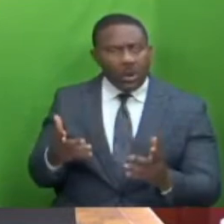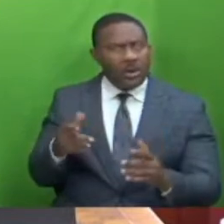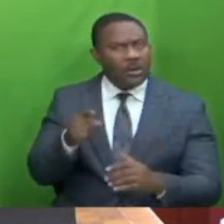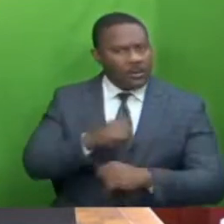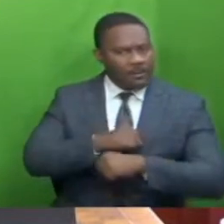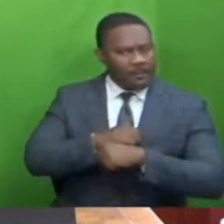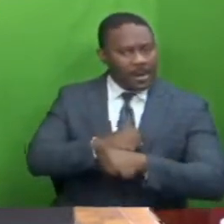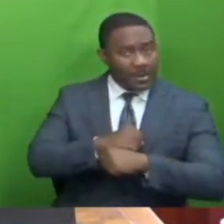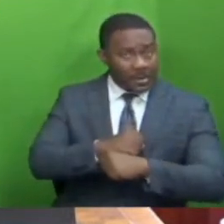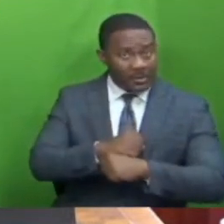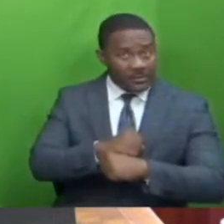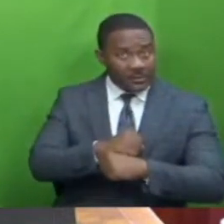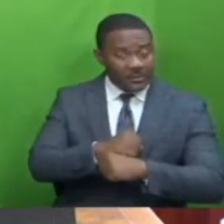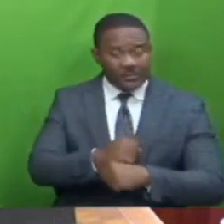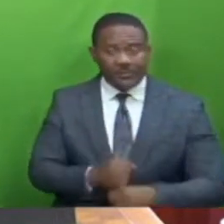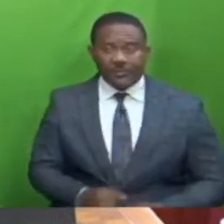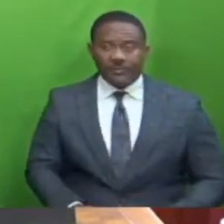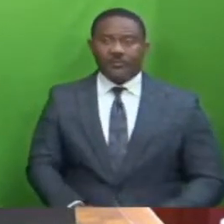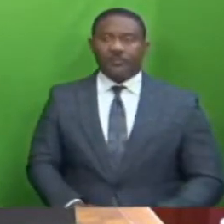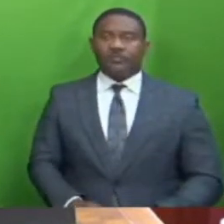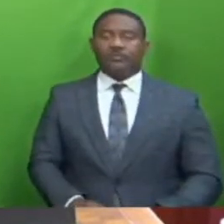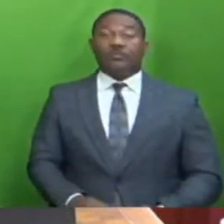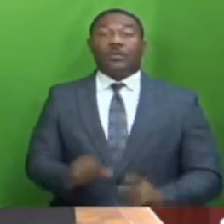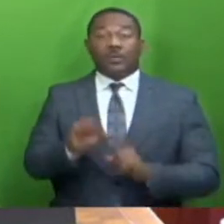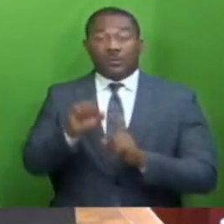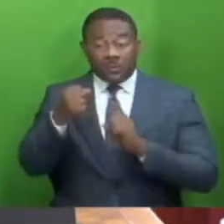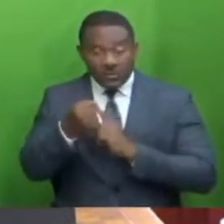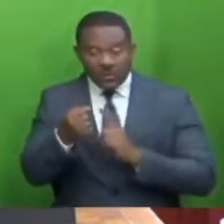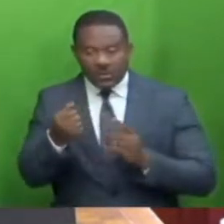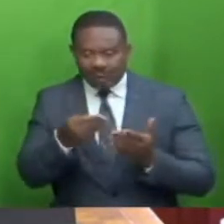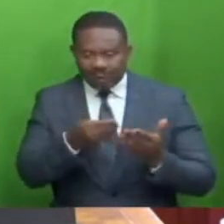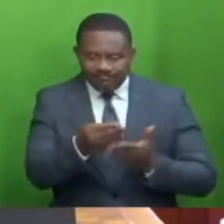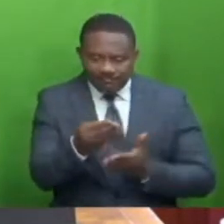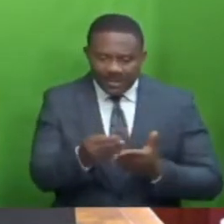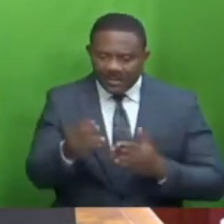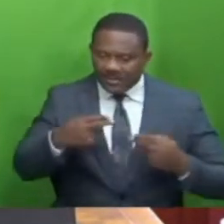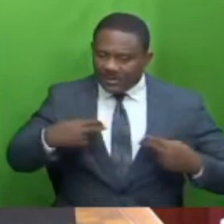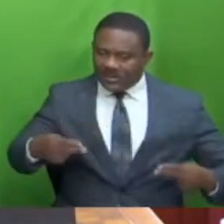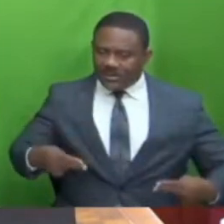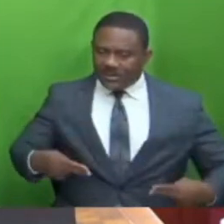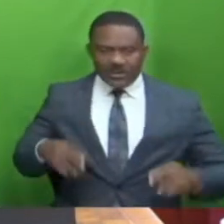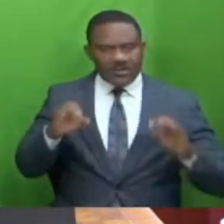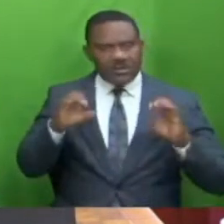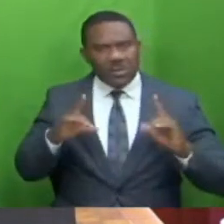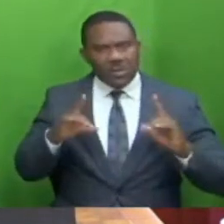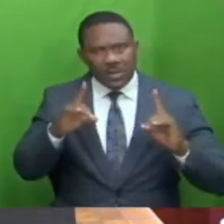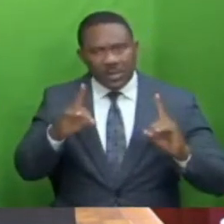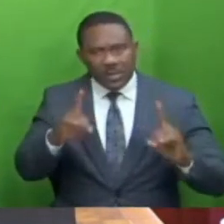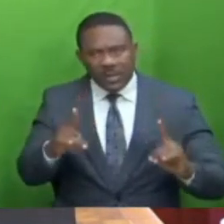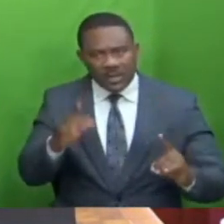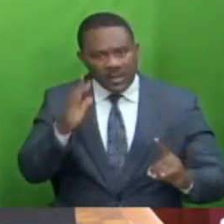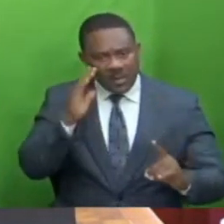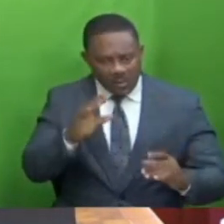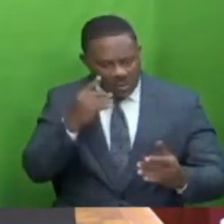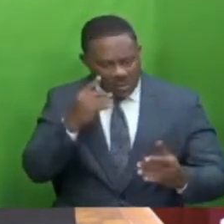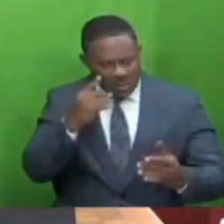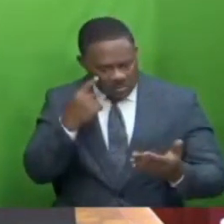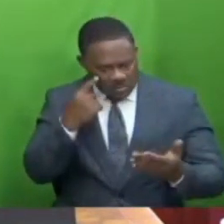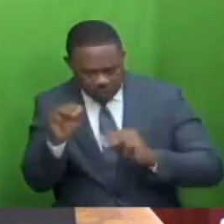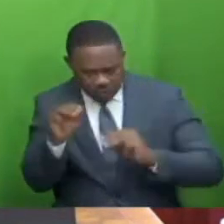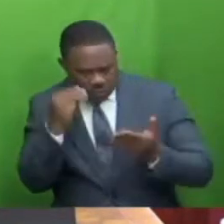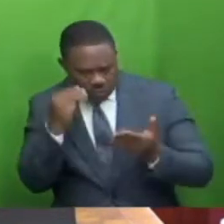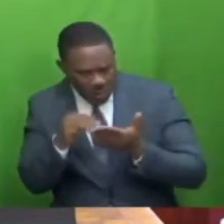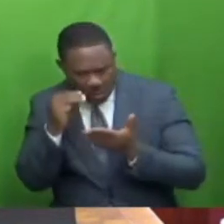ongoing fiscal adjustment. Social spending on health, social protection, and education will be closely monitored